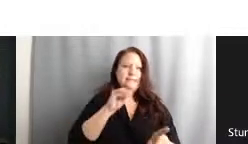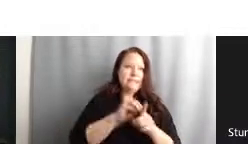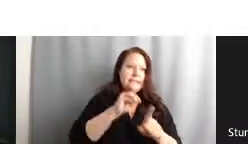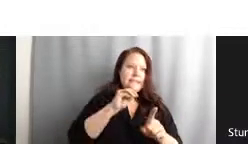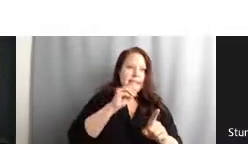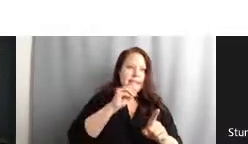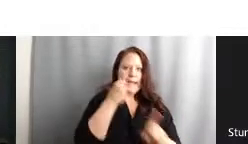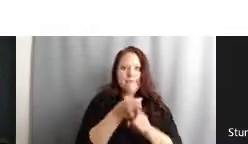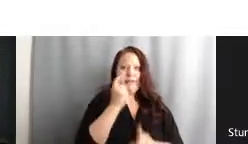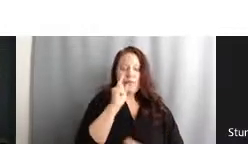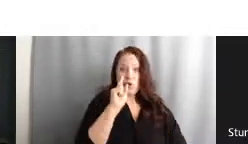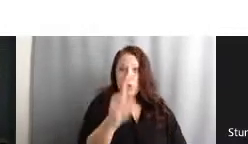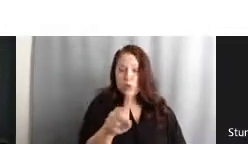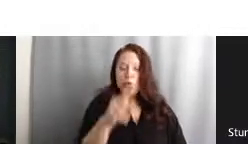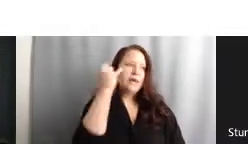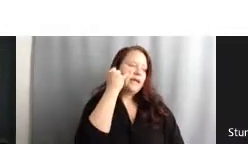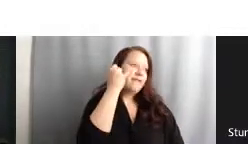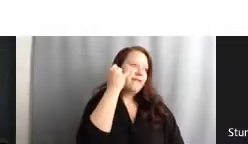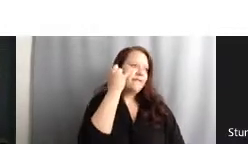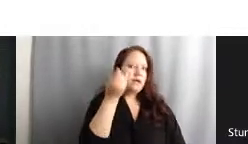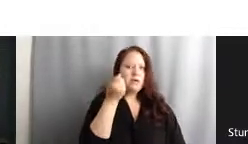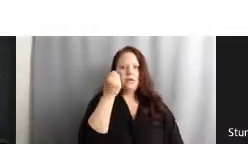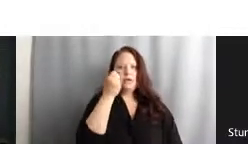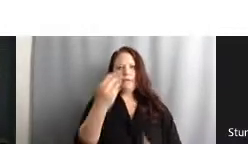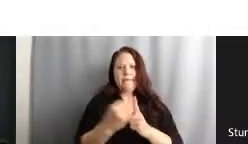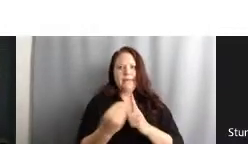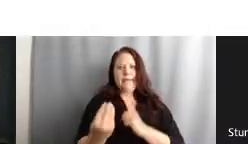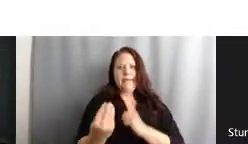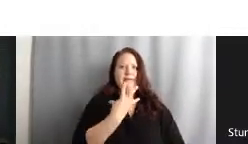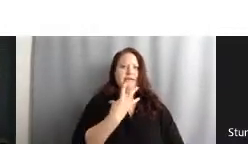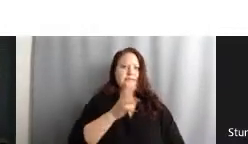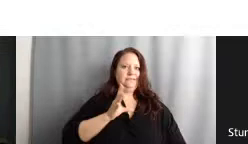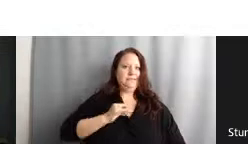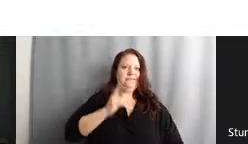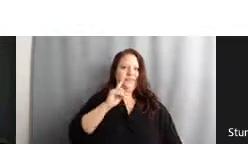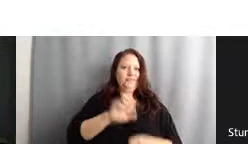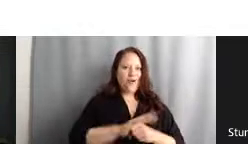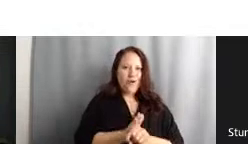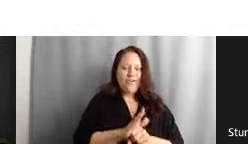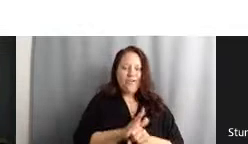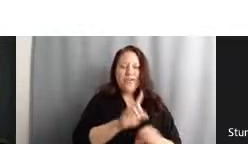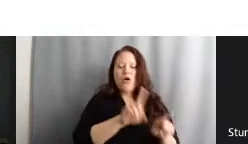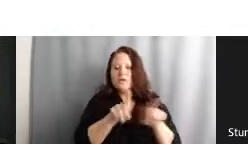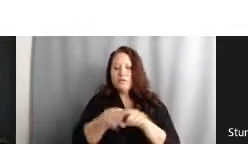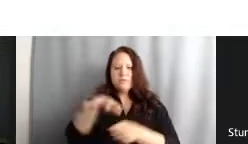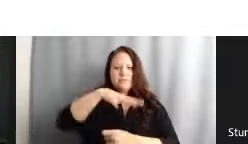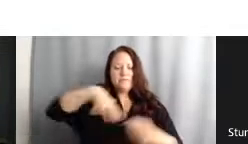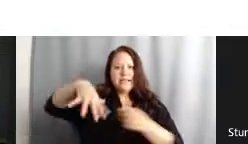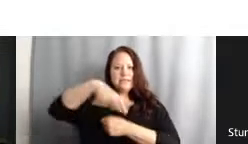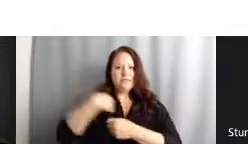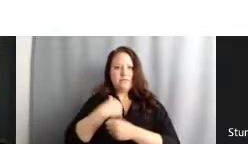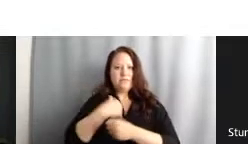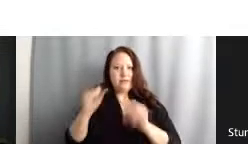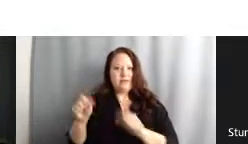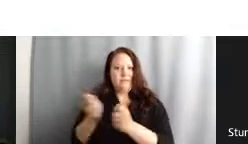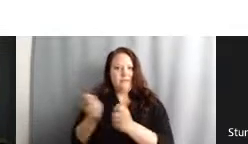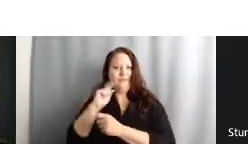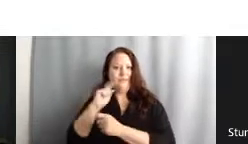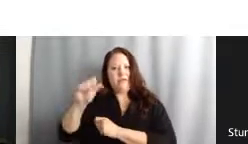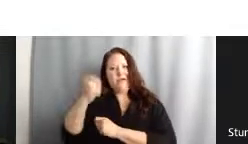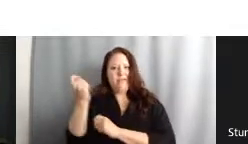if you are impacted by COVID, and the spaces that we can control for other folks. So